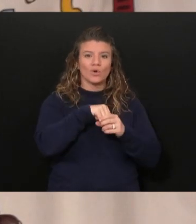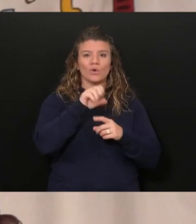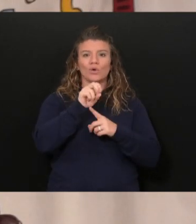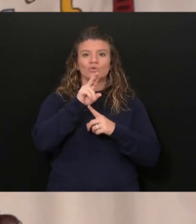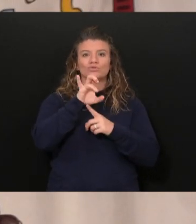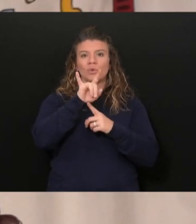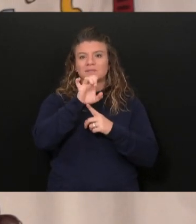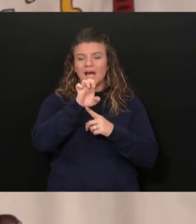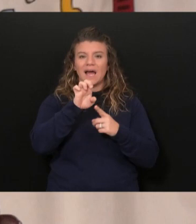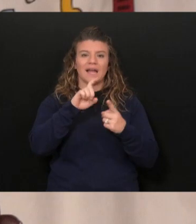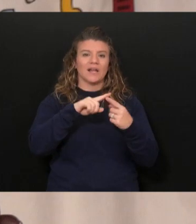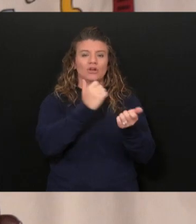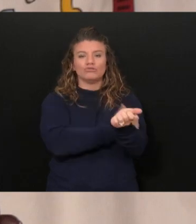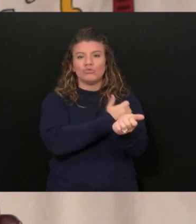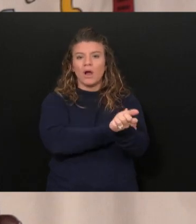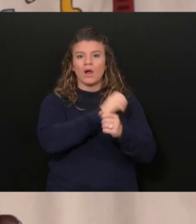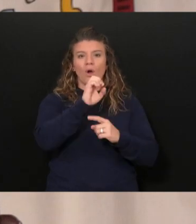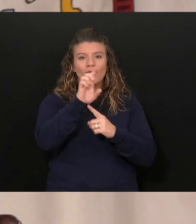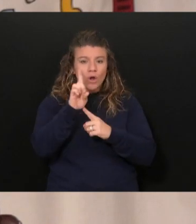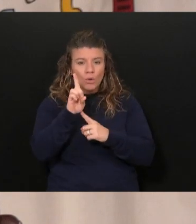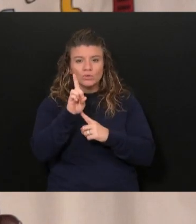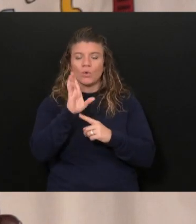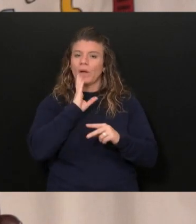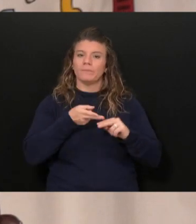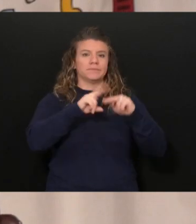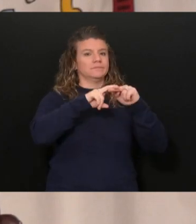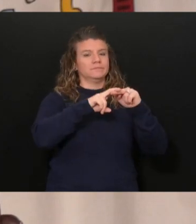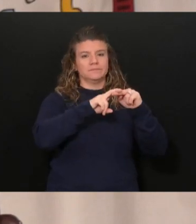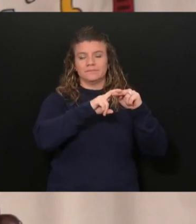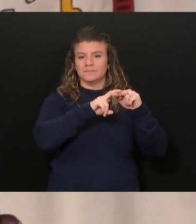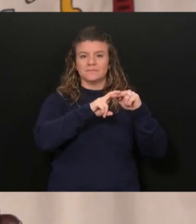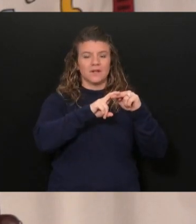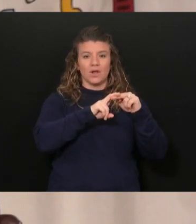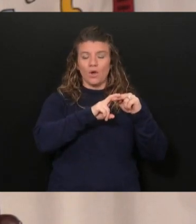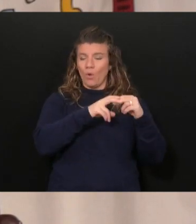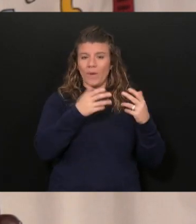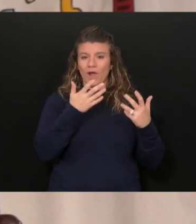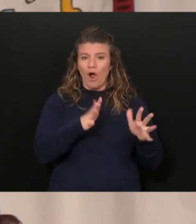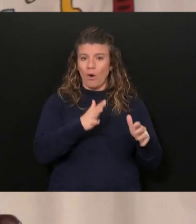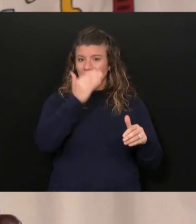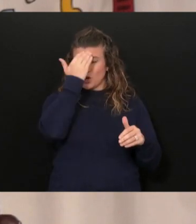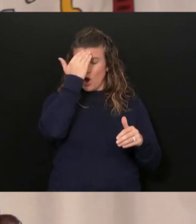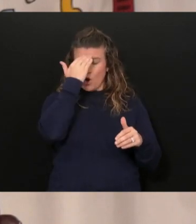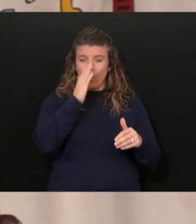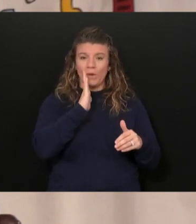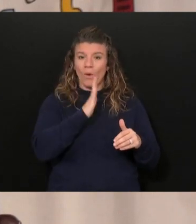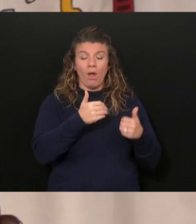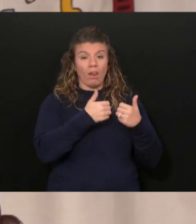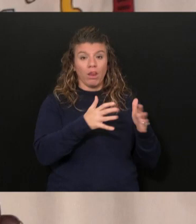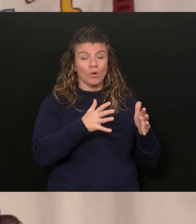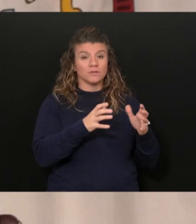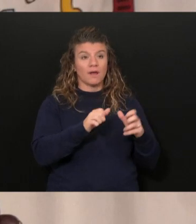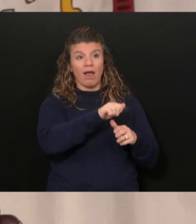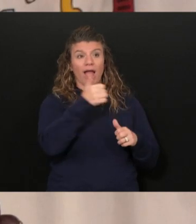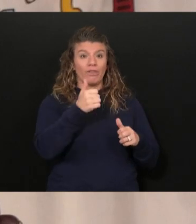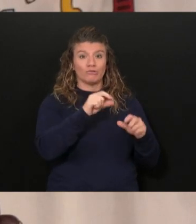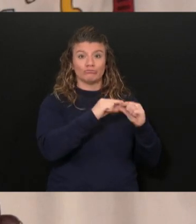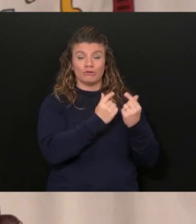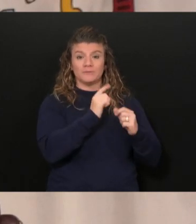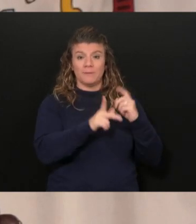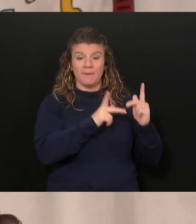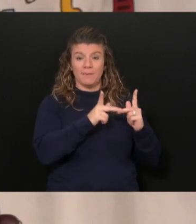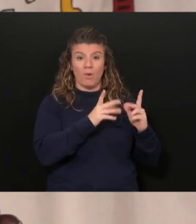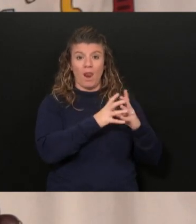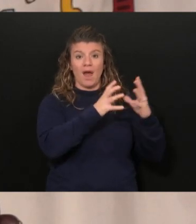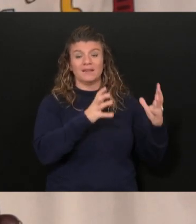drug overdose rate will go through the roof. We know that absolutely we'll lose lots and lots and lots of people that way, if